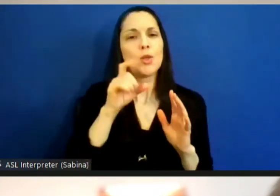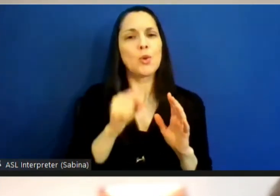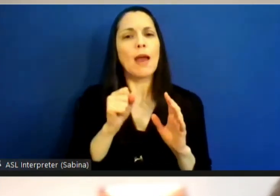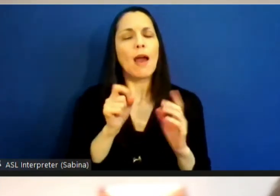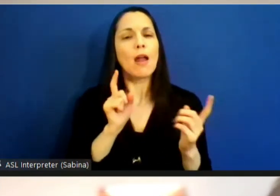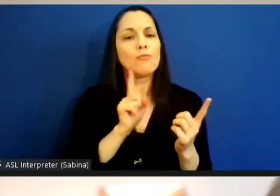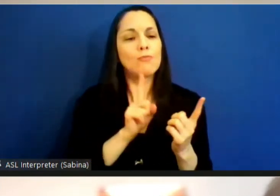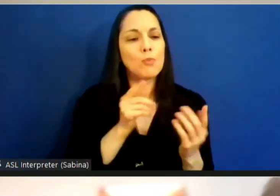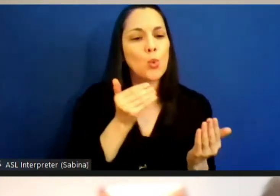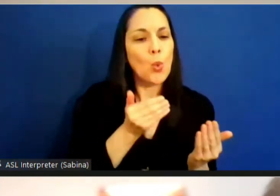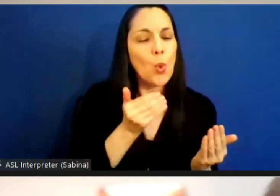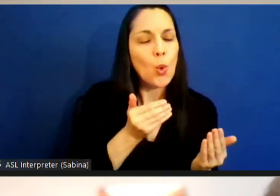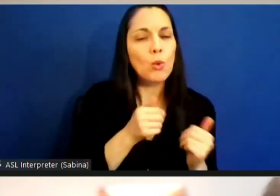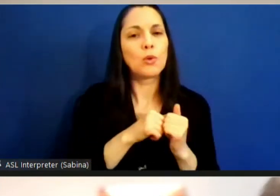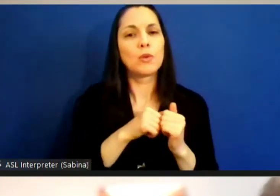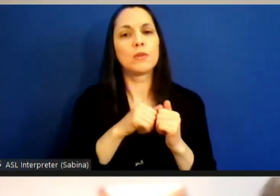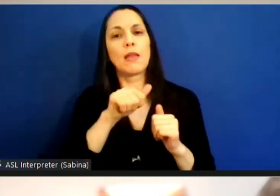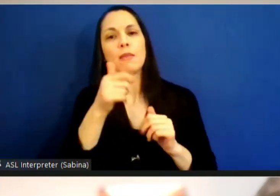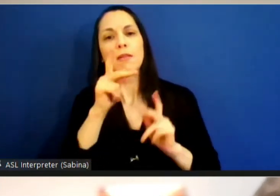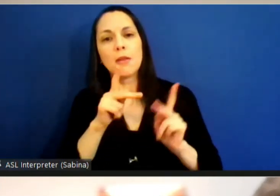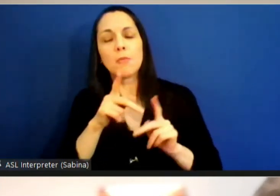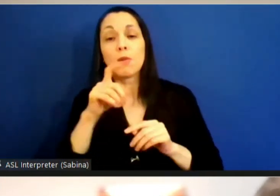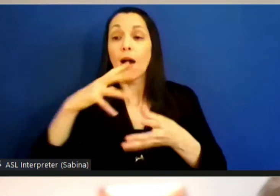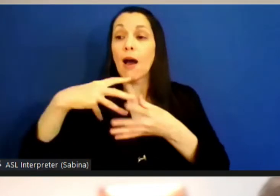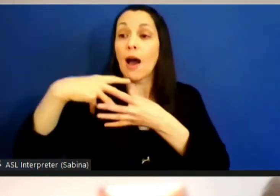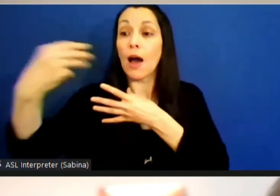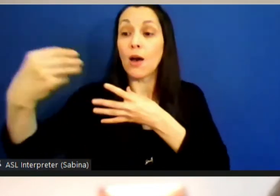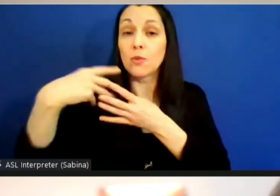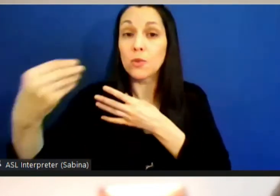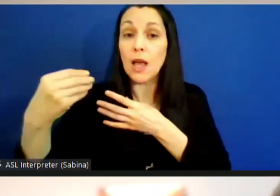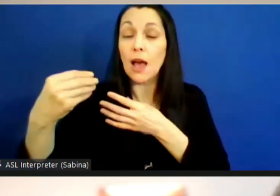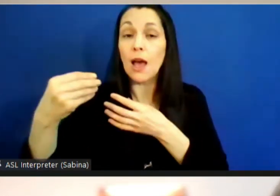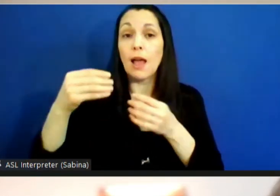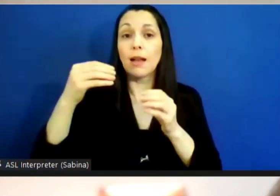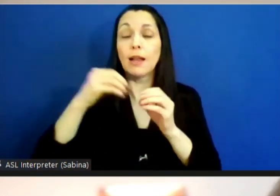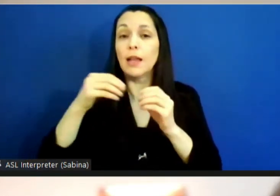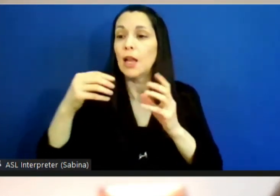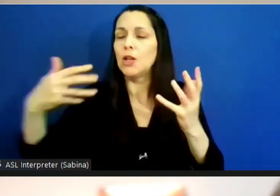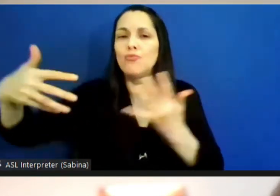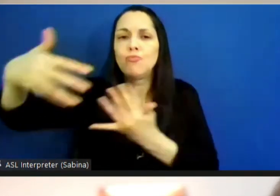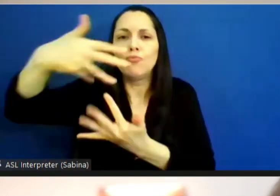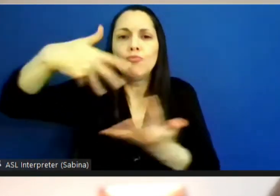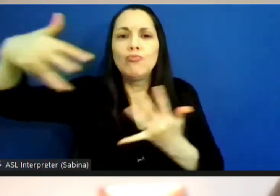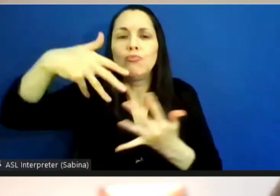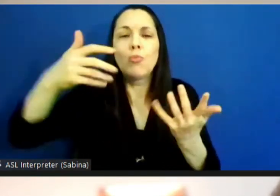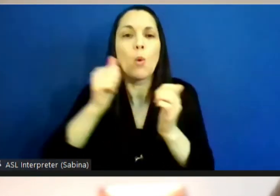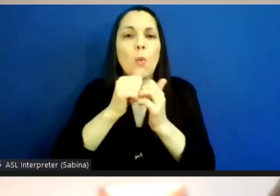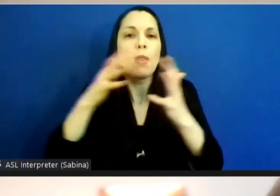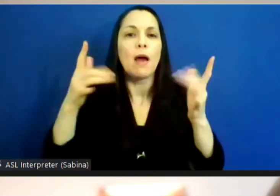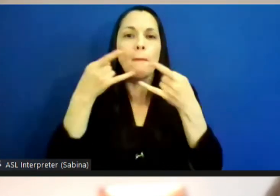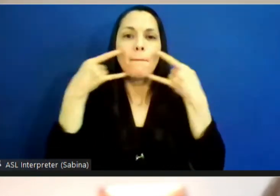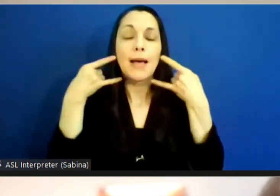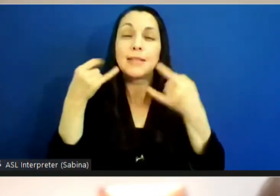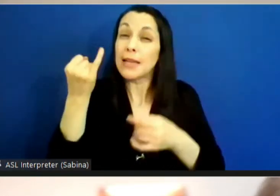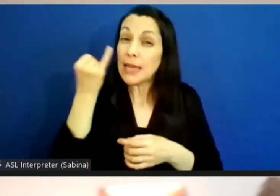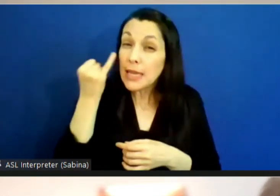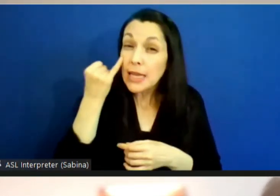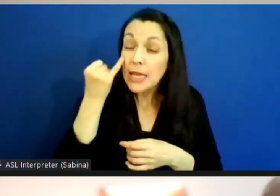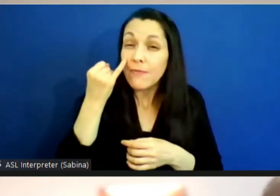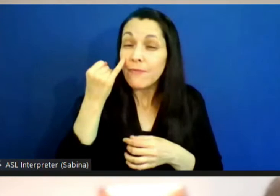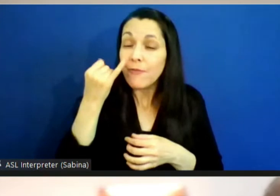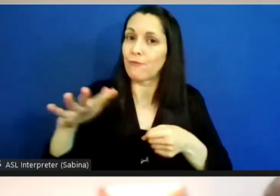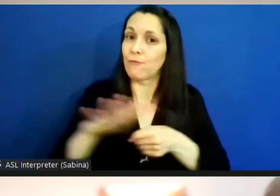be outside of crowded spaces without masks if you're completely vaccinated. But